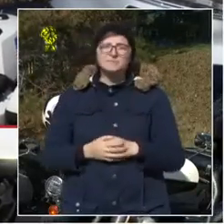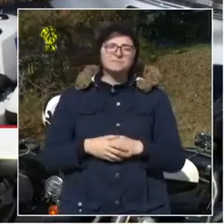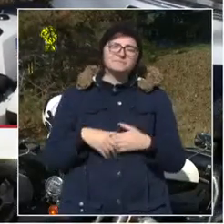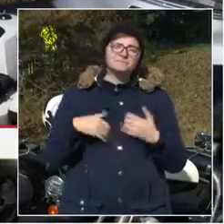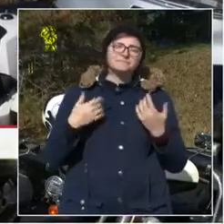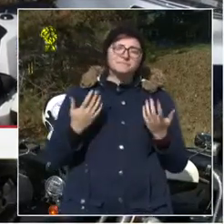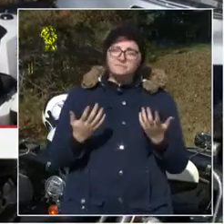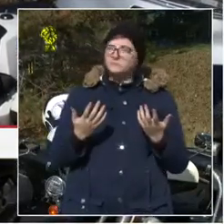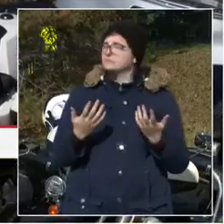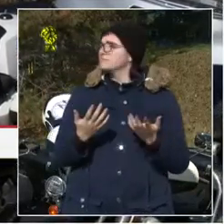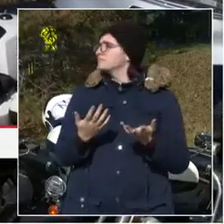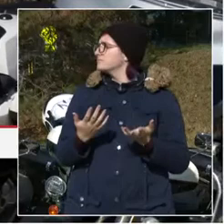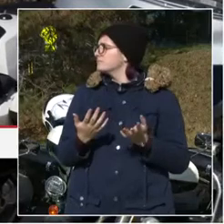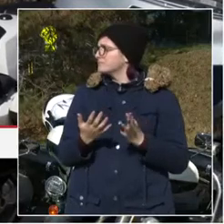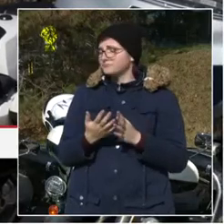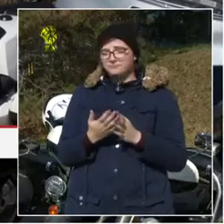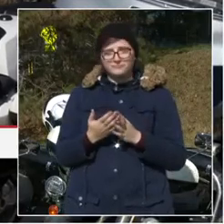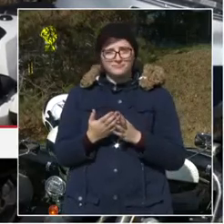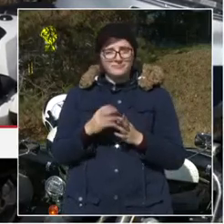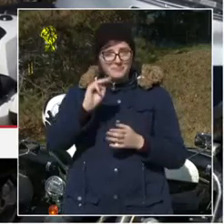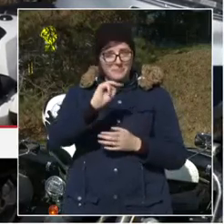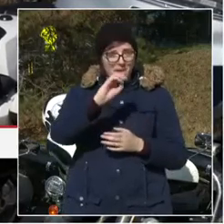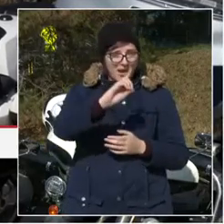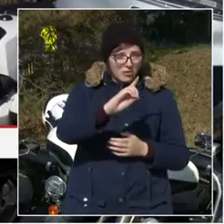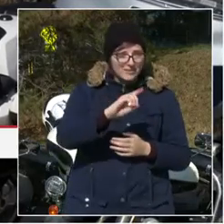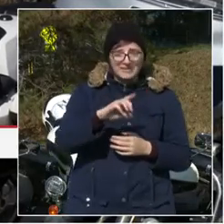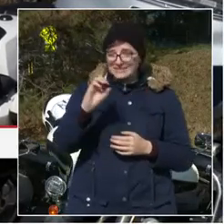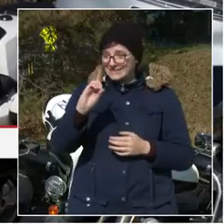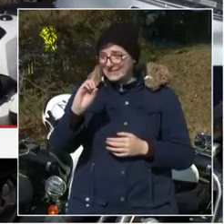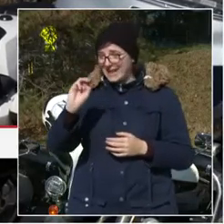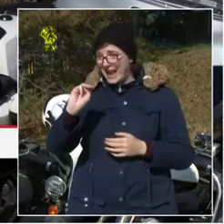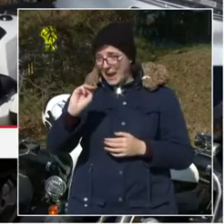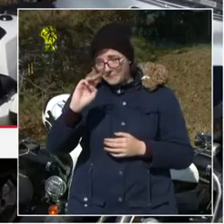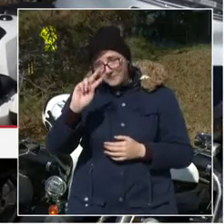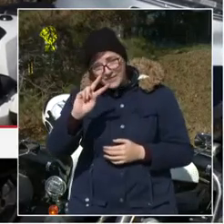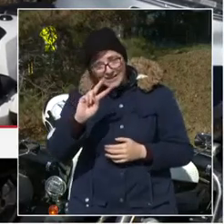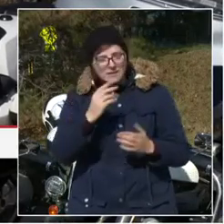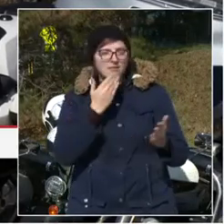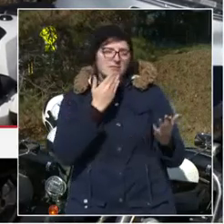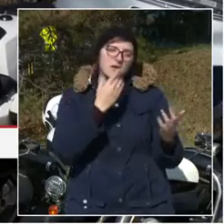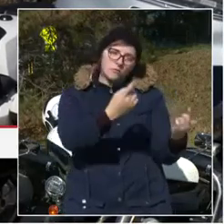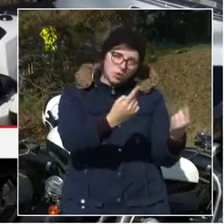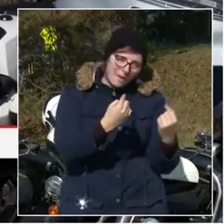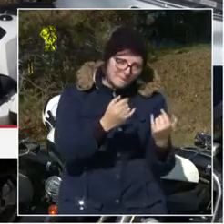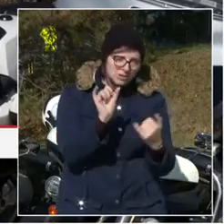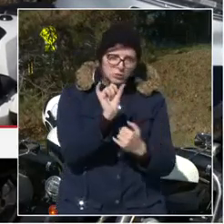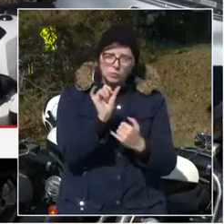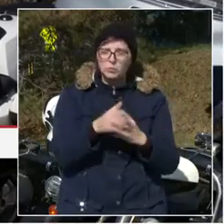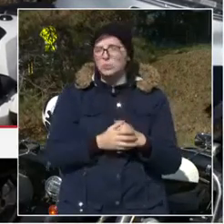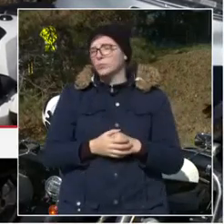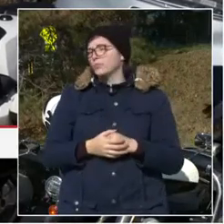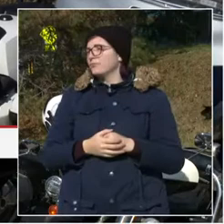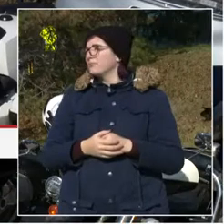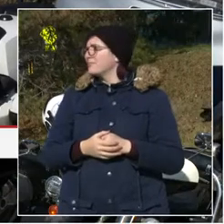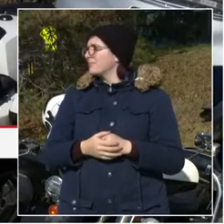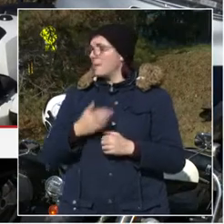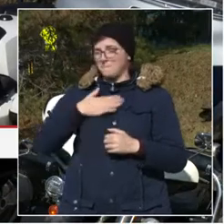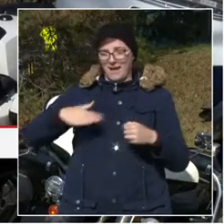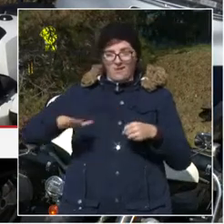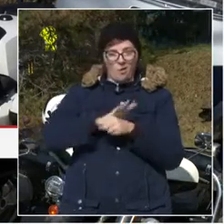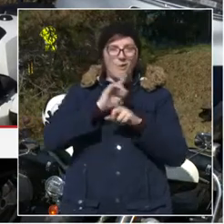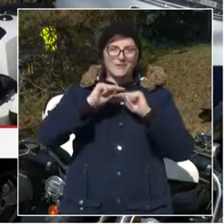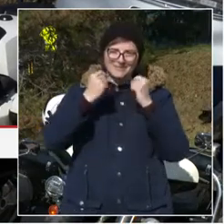well as the Maryland DMV. We appreciate you. And my entire team,